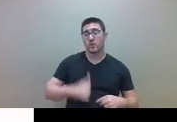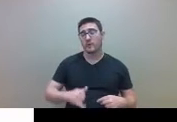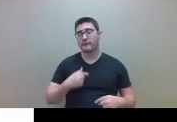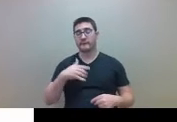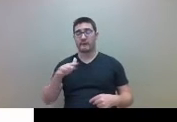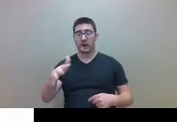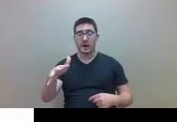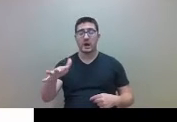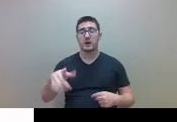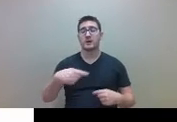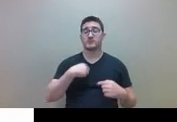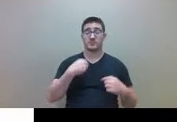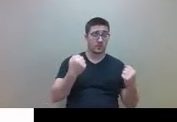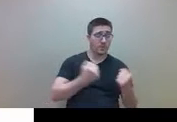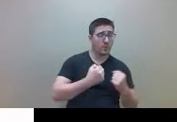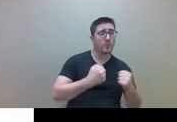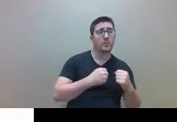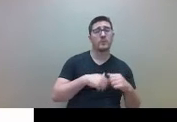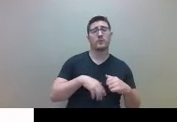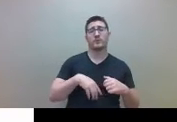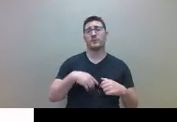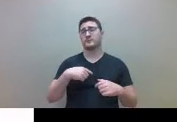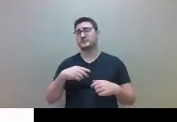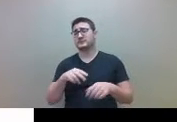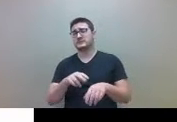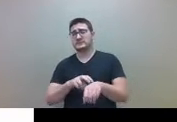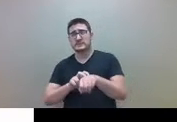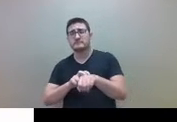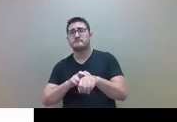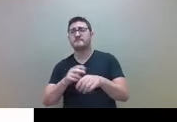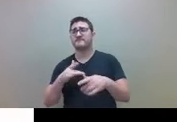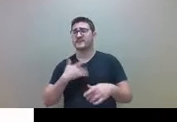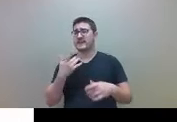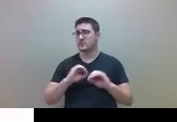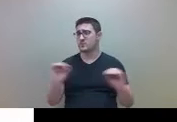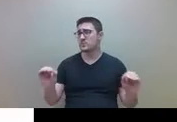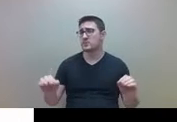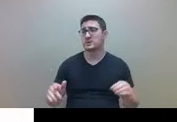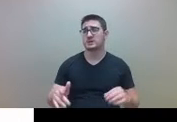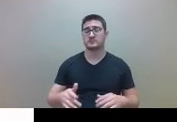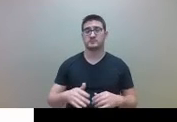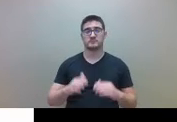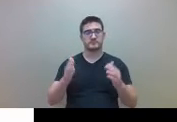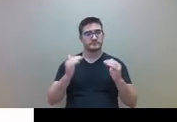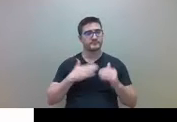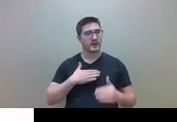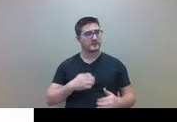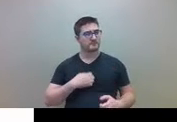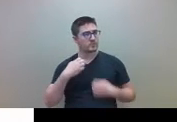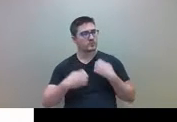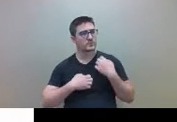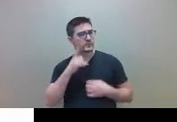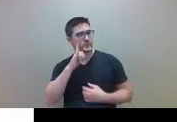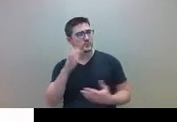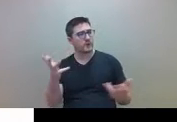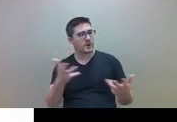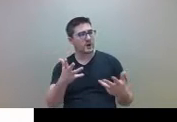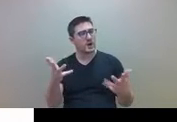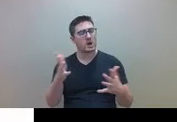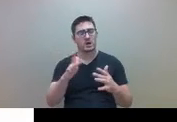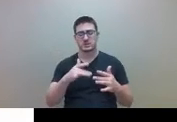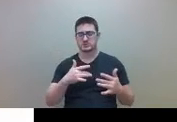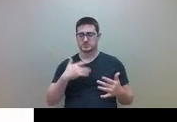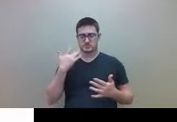you cold? Are you numb? Emotional reactions you might pick up when you're in that kind of